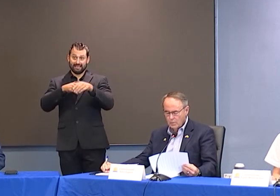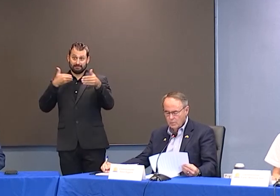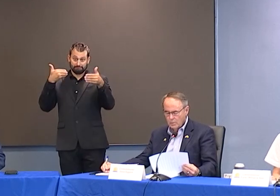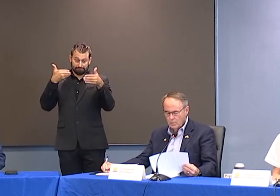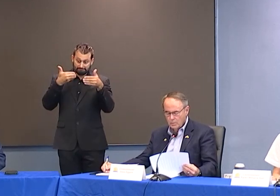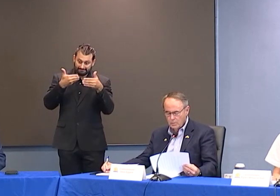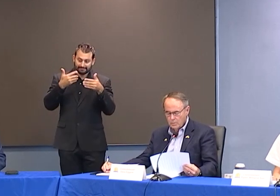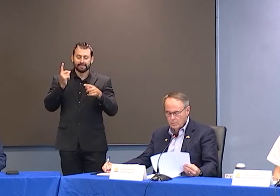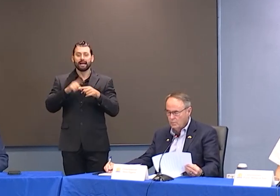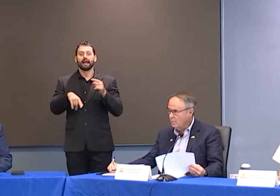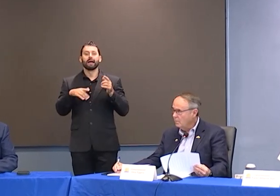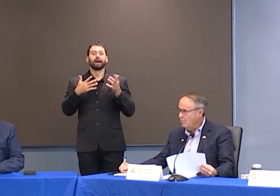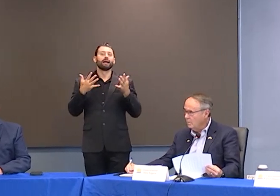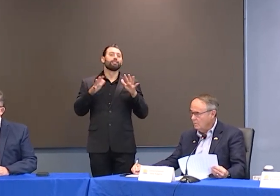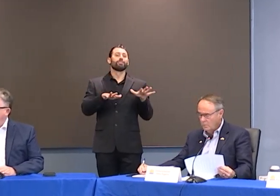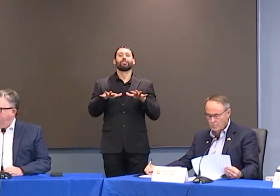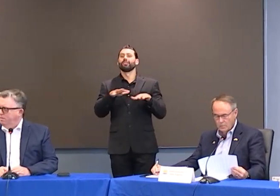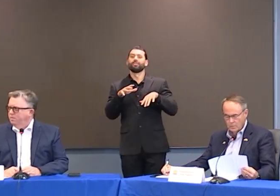your consideration.